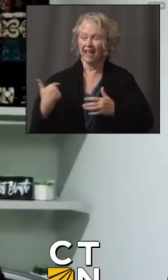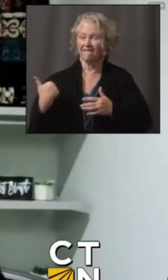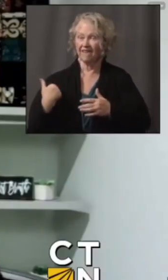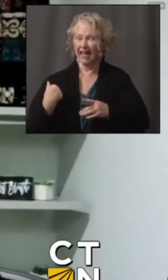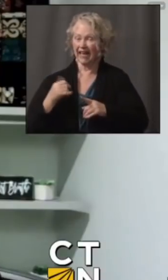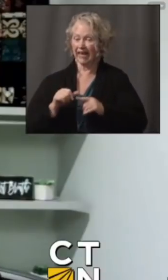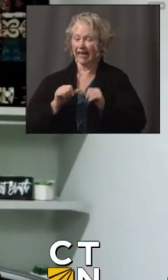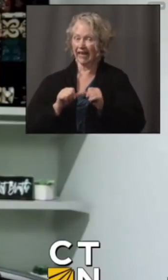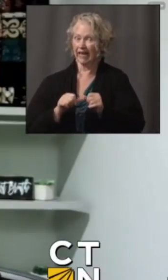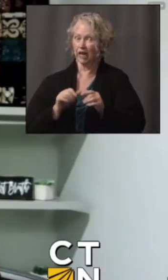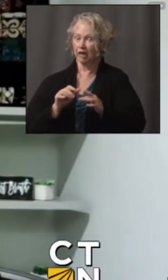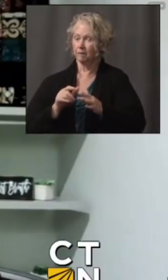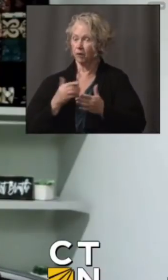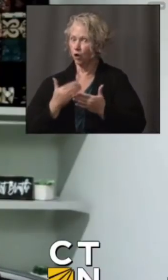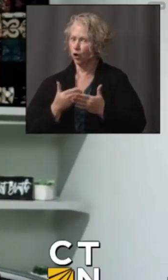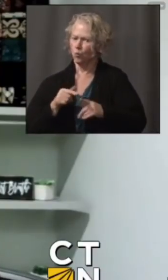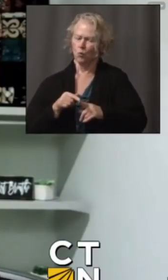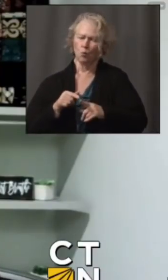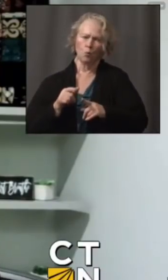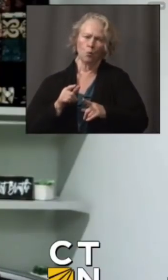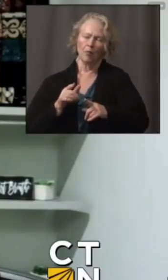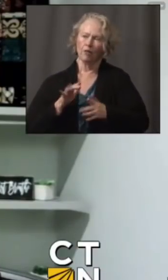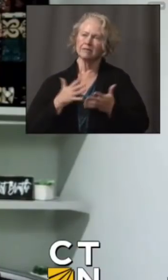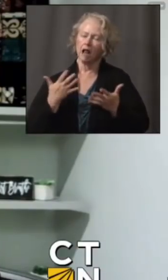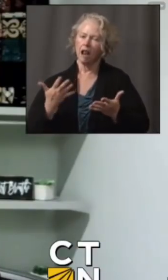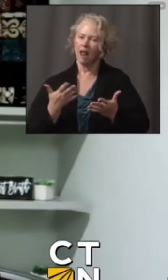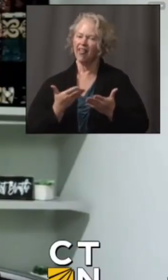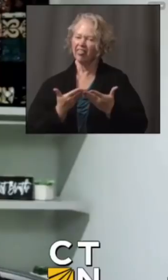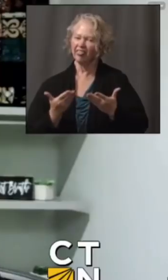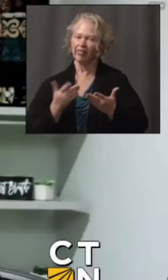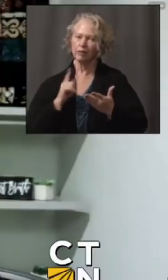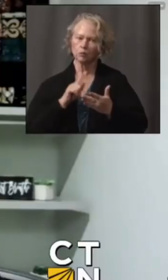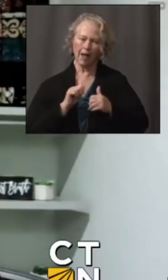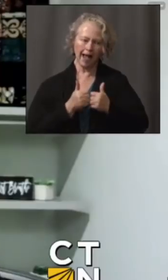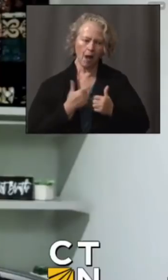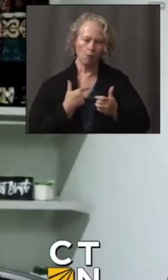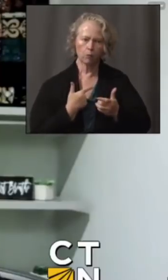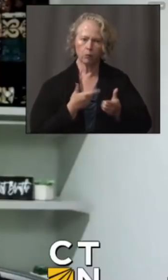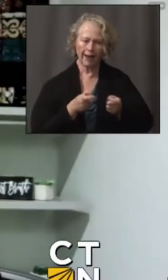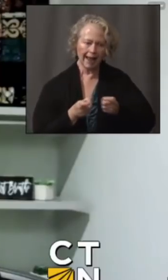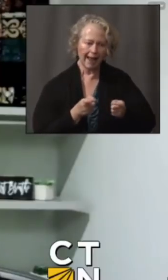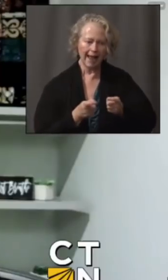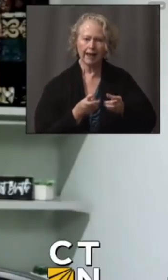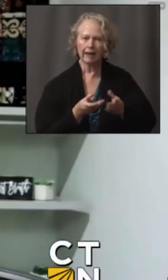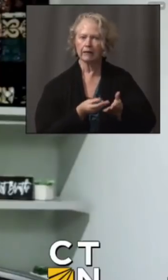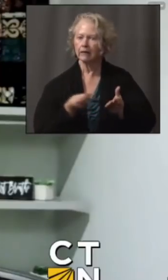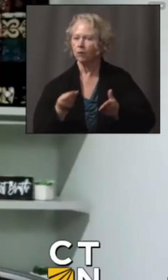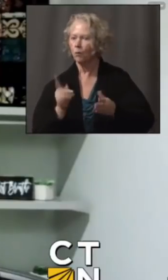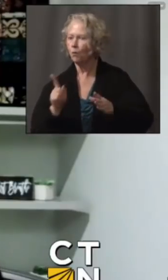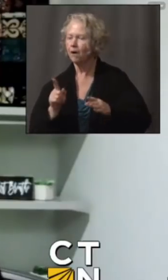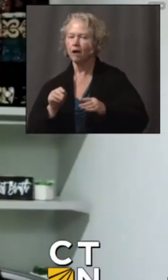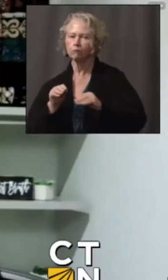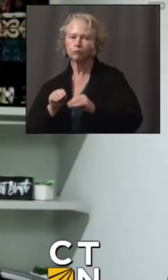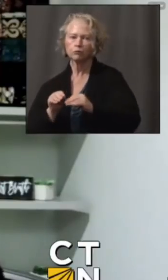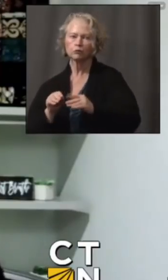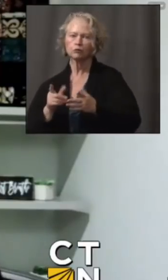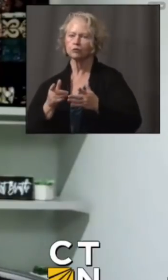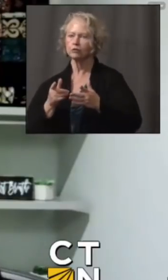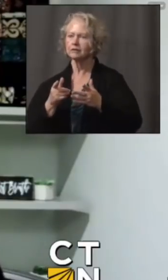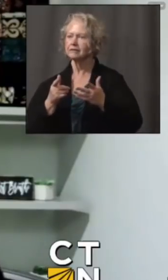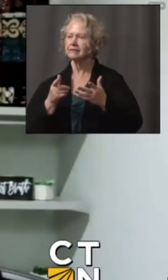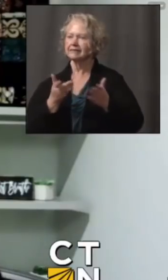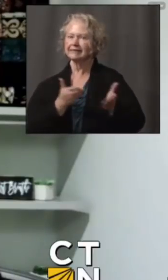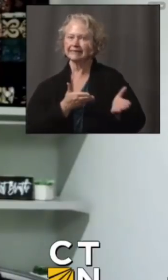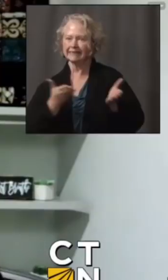alone raises a lot of operational, logistical questions regarding supply chain and